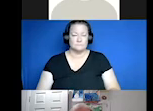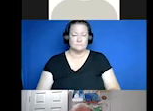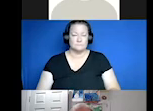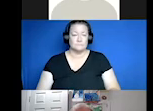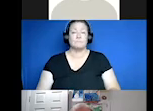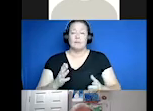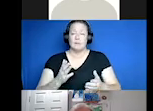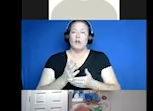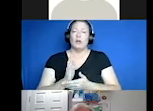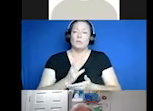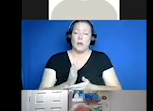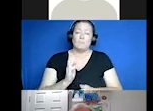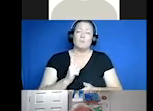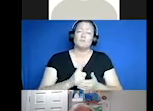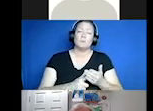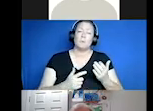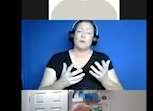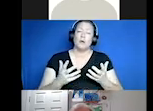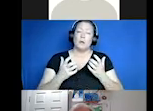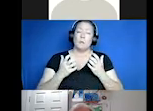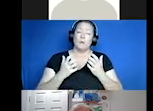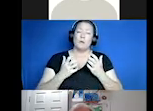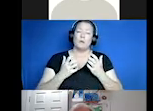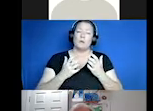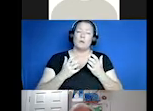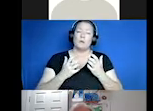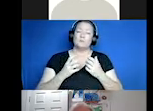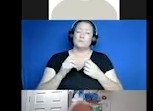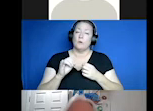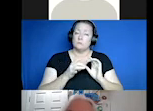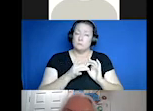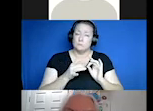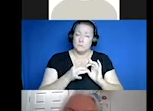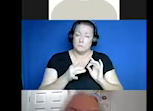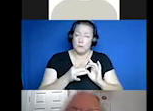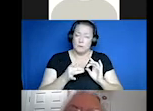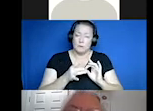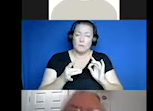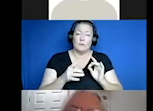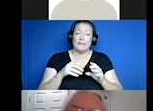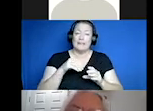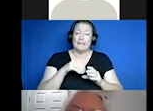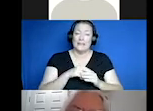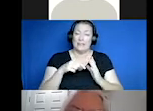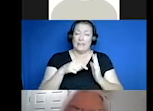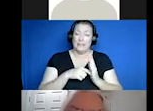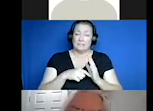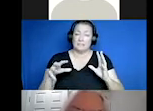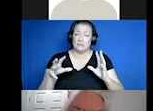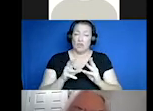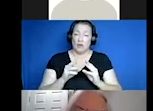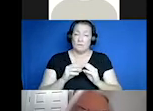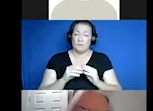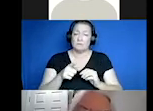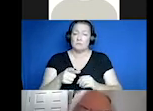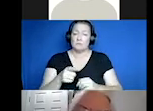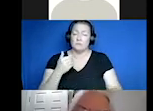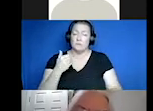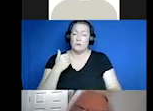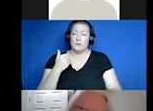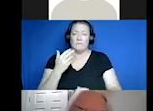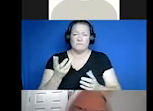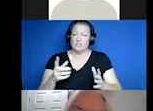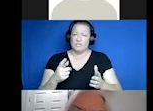All right, so what I wanted to also talk about, because in this conference, you have